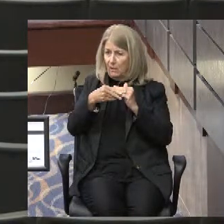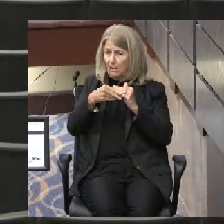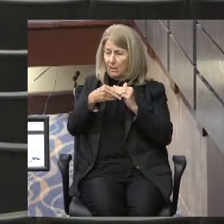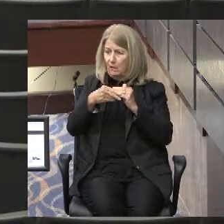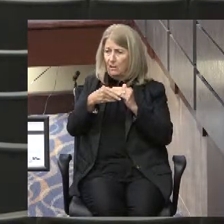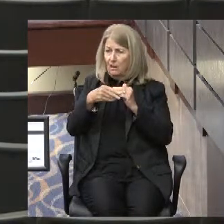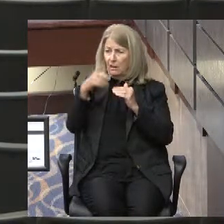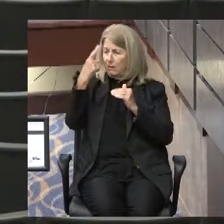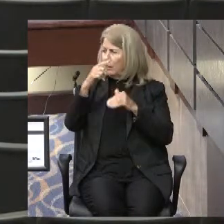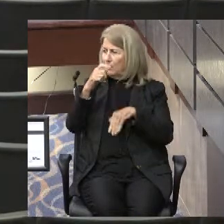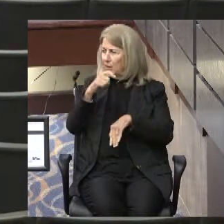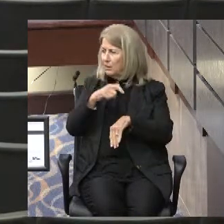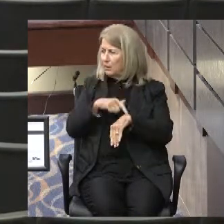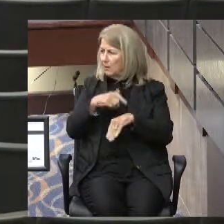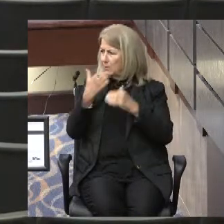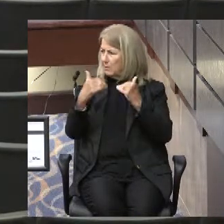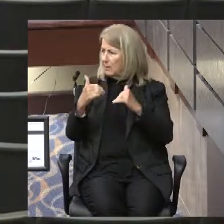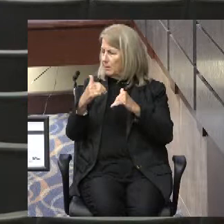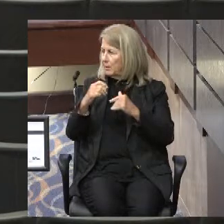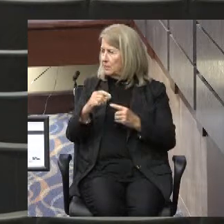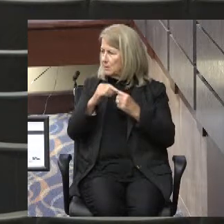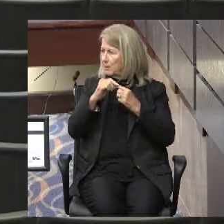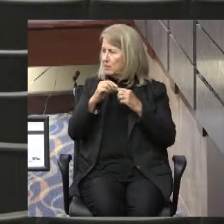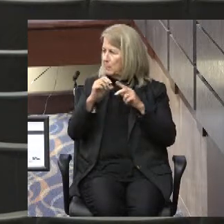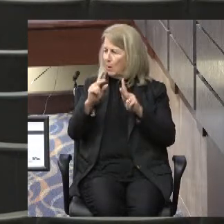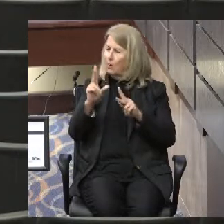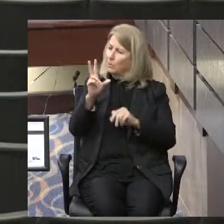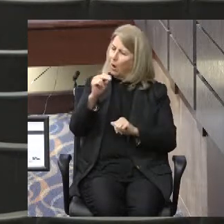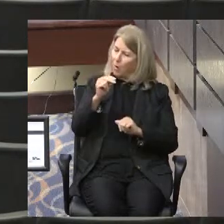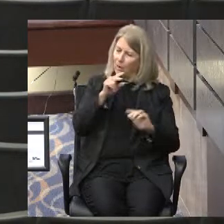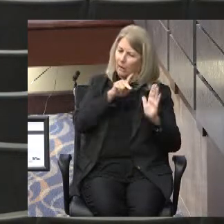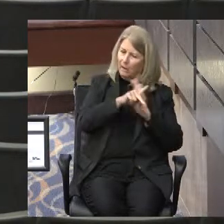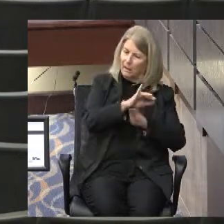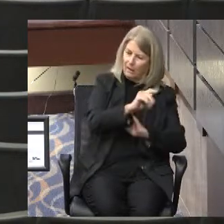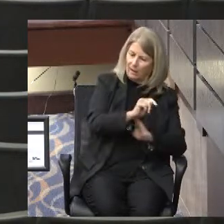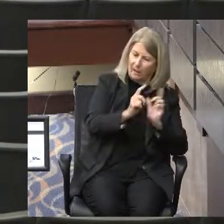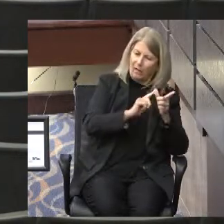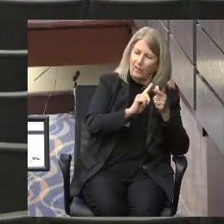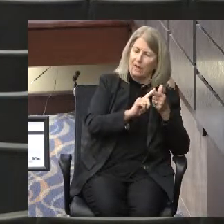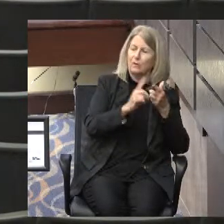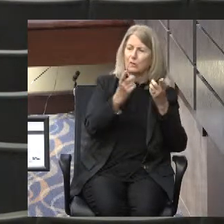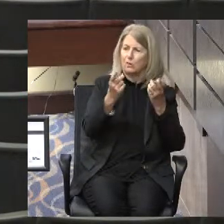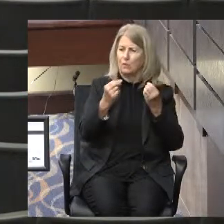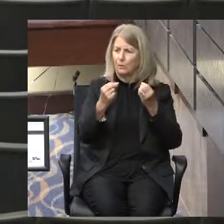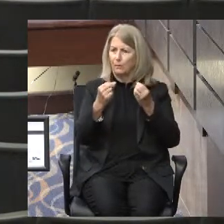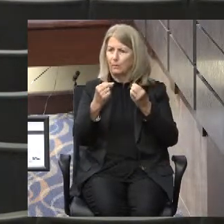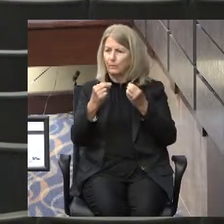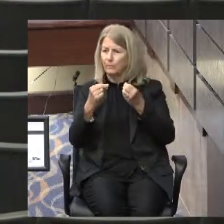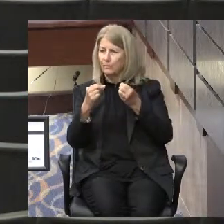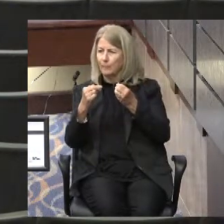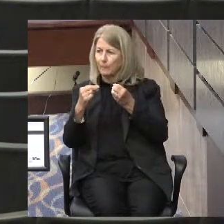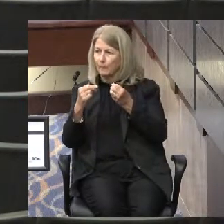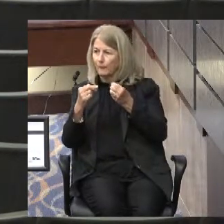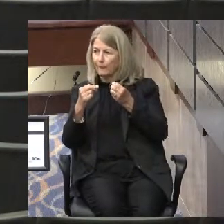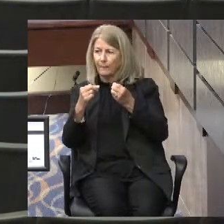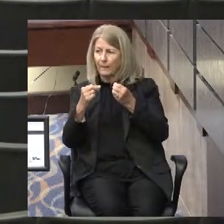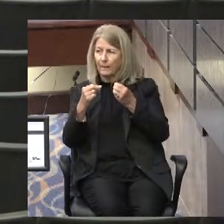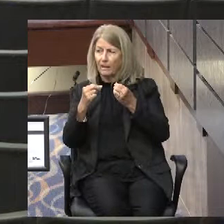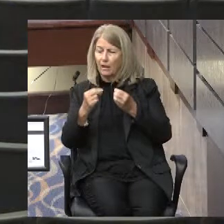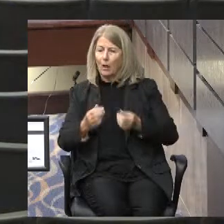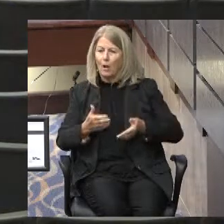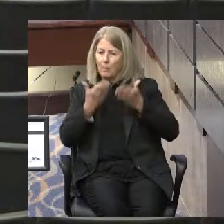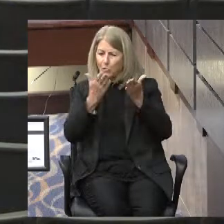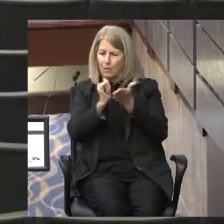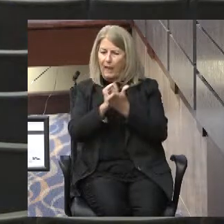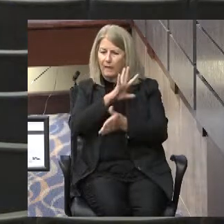permit? Is that what you're saying? Kill it. Or kill it. And then just Make another motion. do what we want to do. Kill, Motion that includes all of